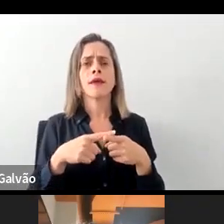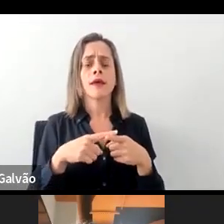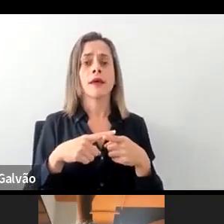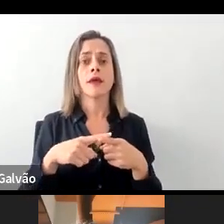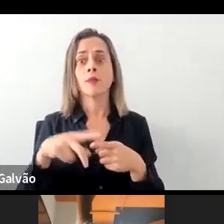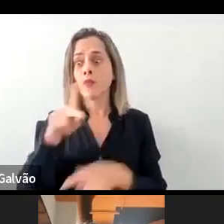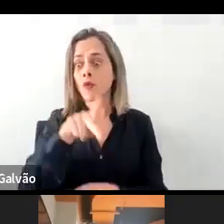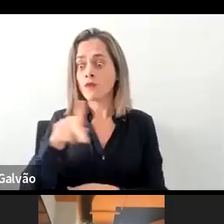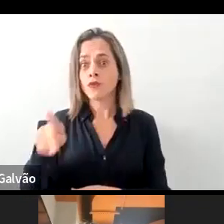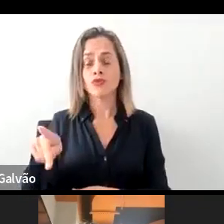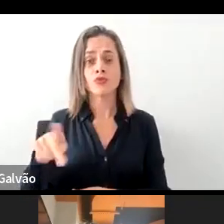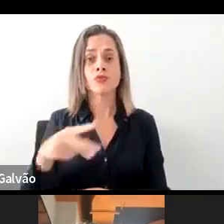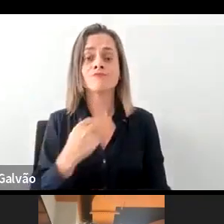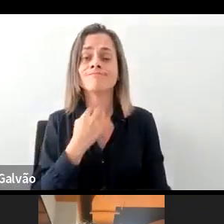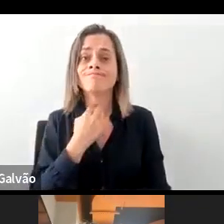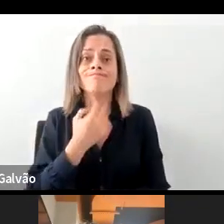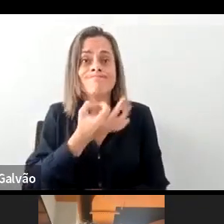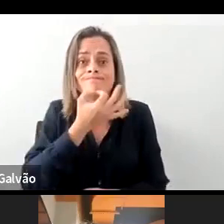and